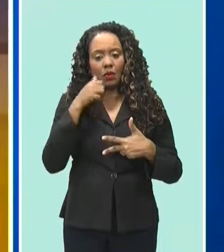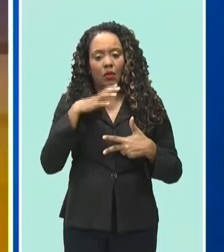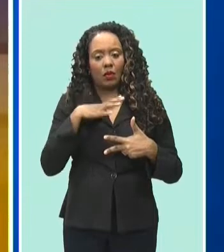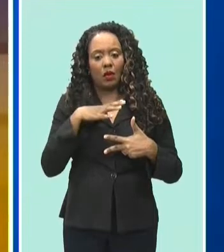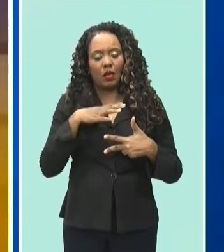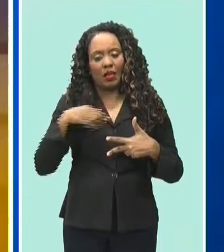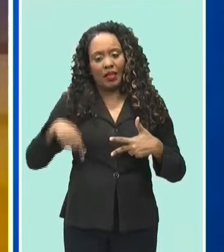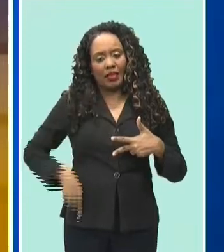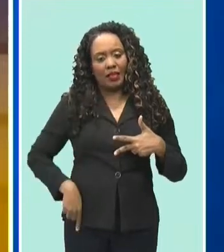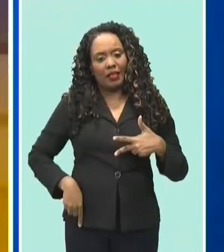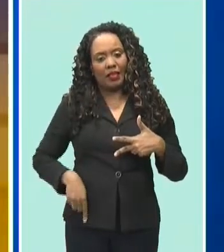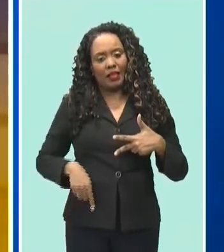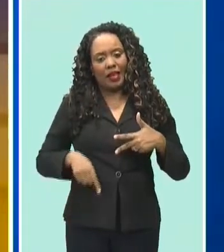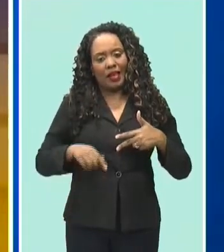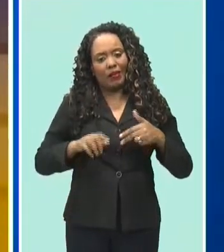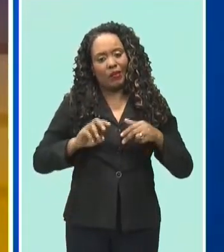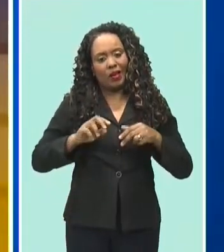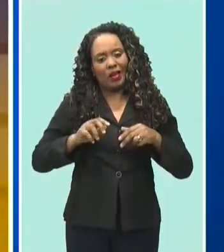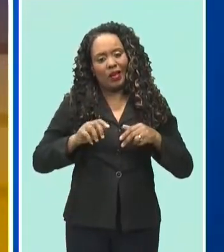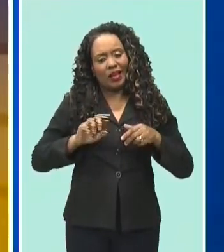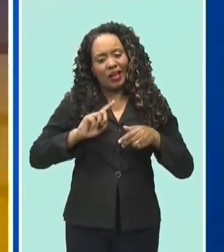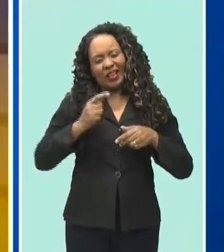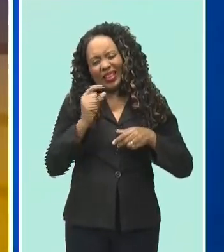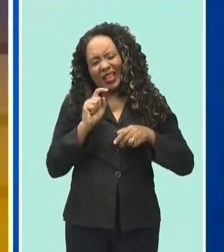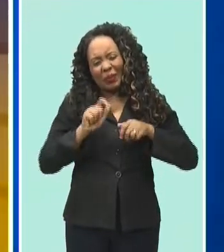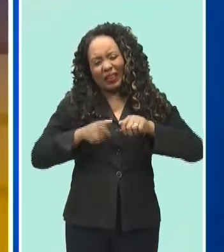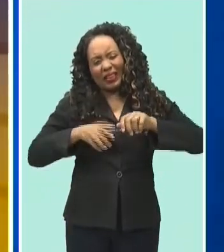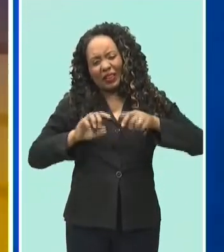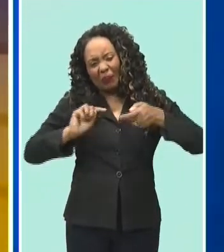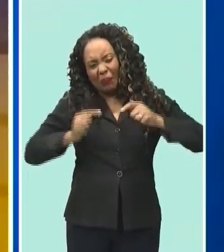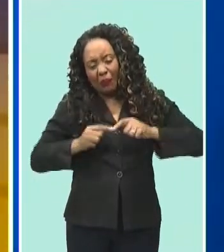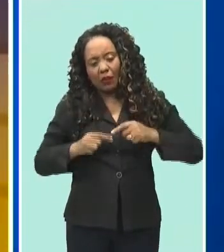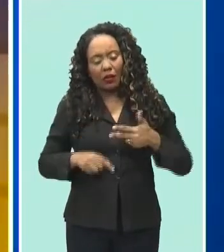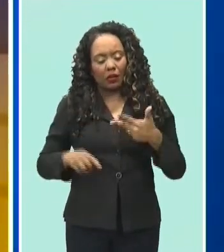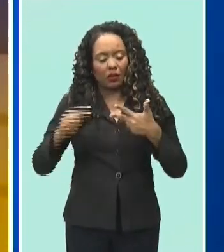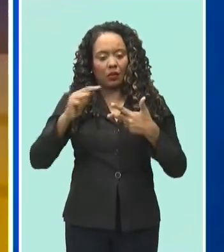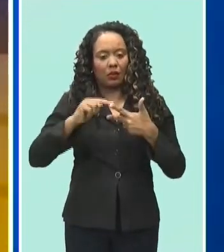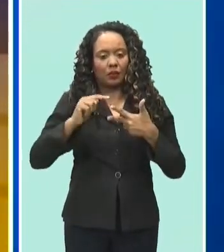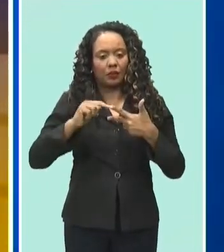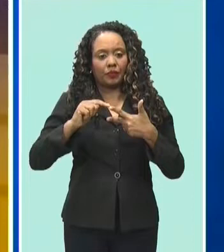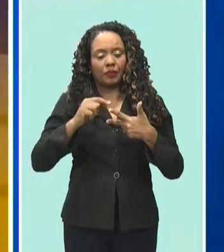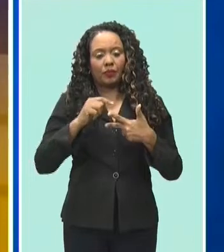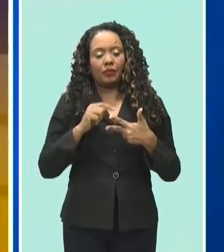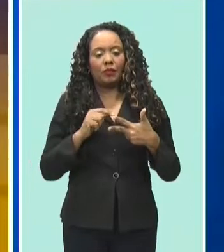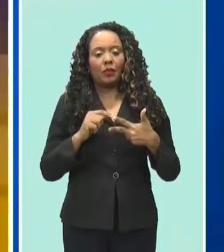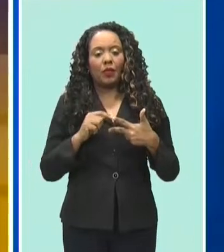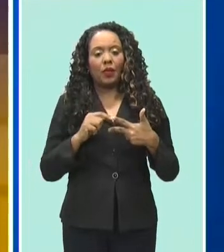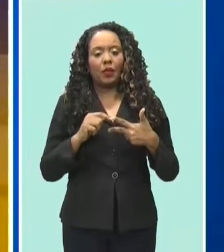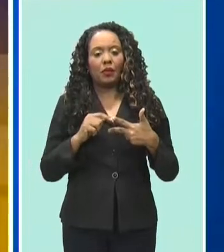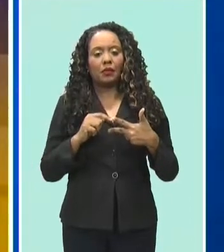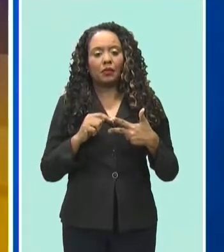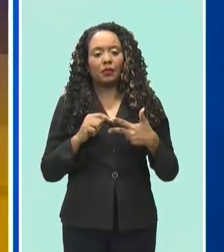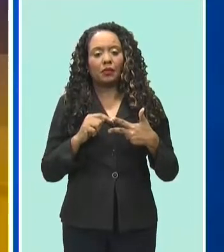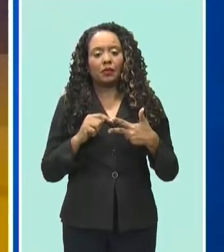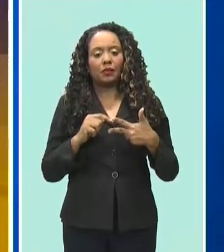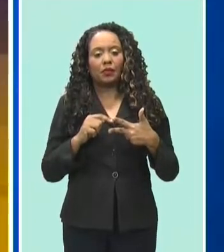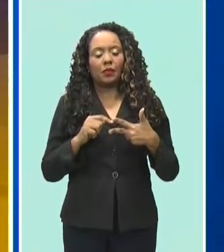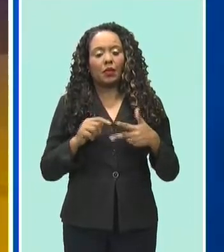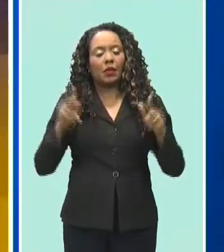fractured leg. We had another person who was in some difficulty in the hot